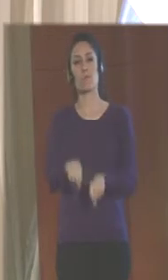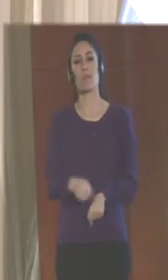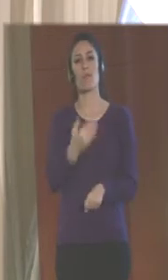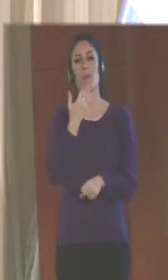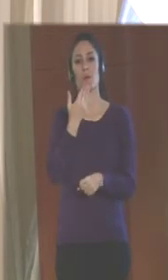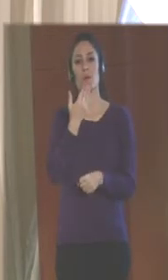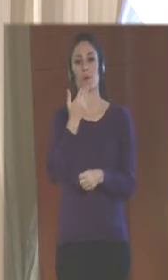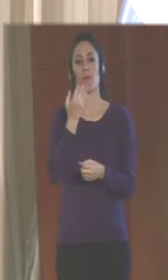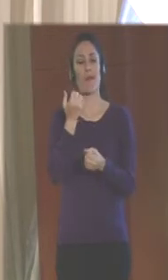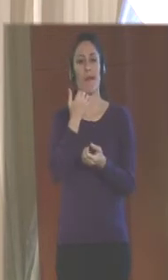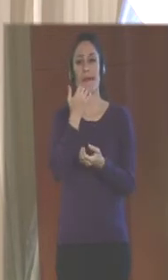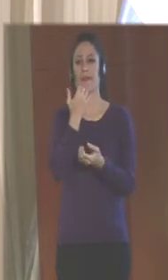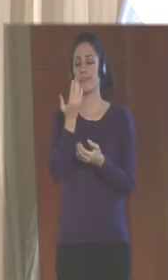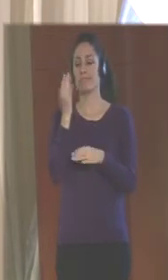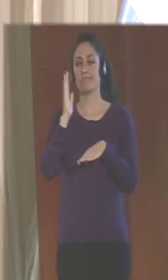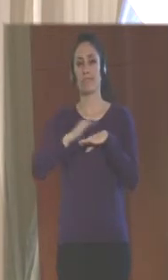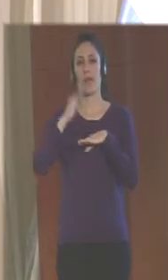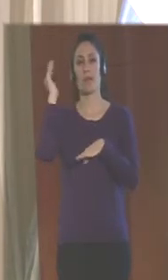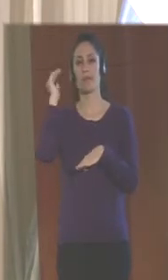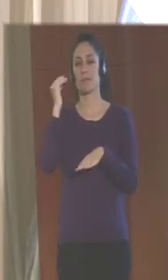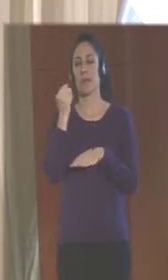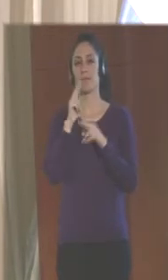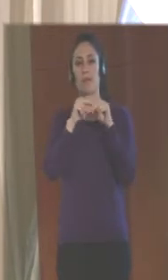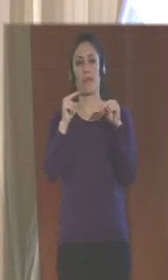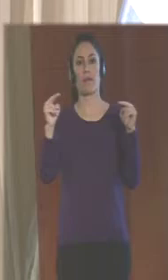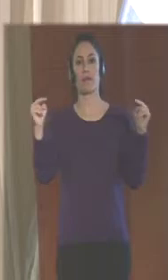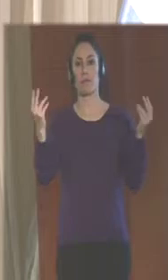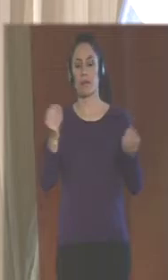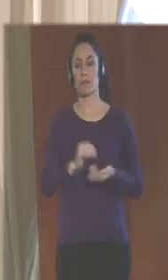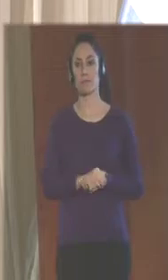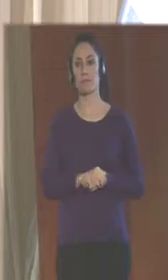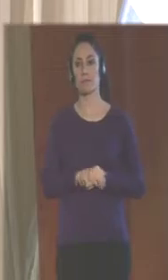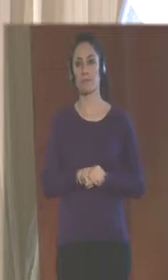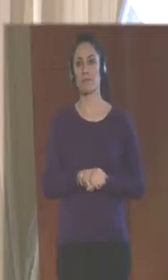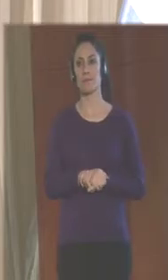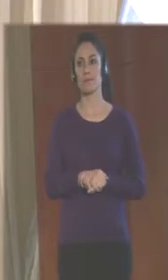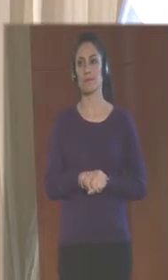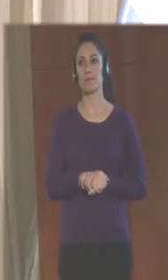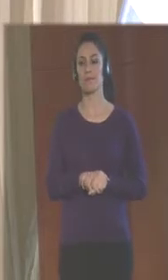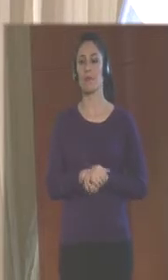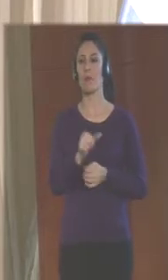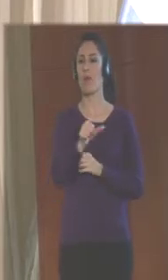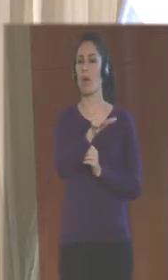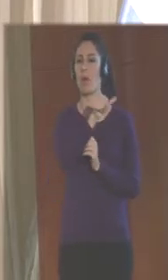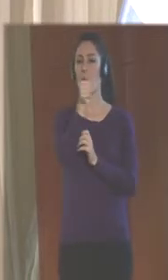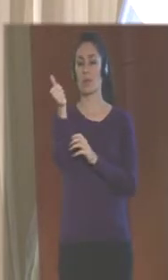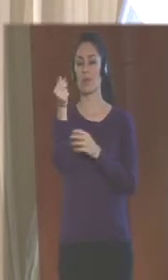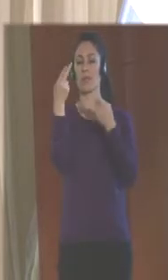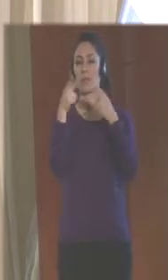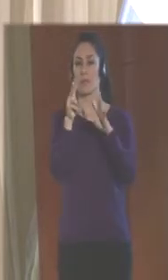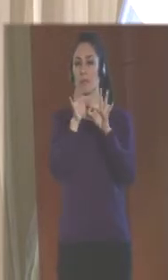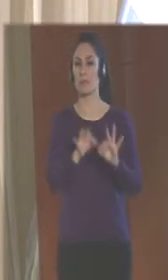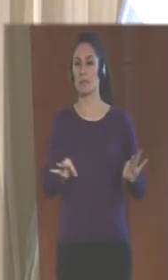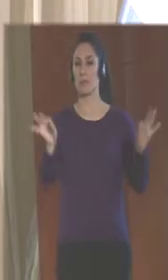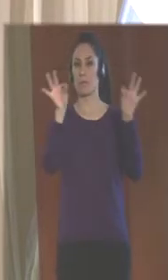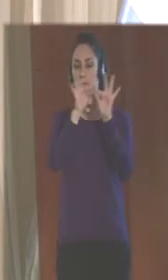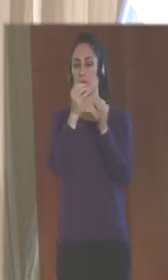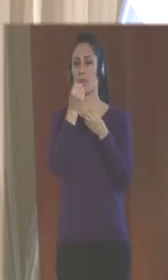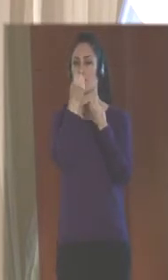works for mitigation or reduction of impact are very important, and those are the